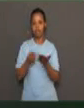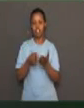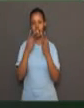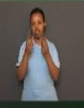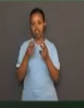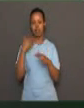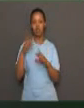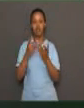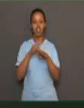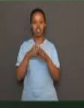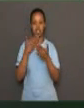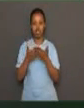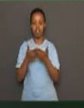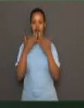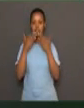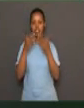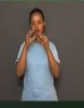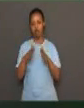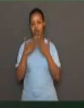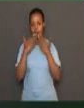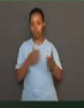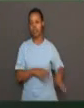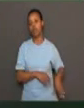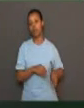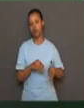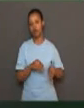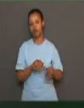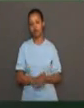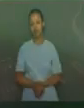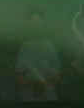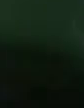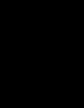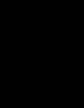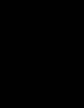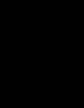Until next time, thank you, teacher. Thank you, students.